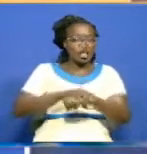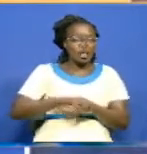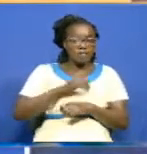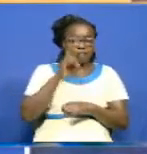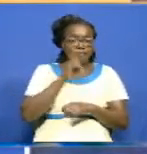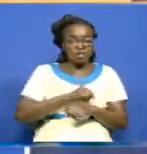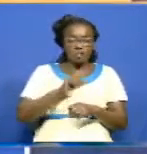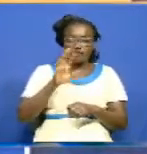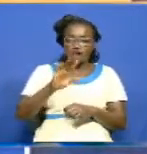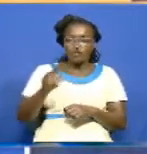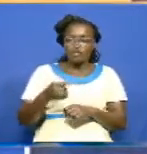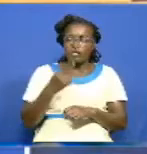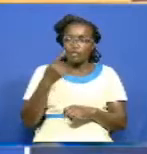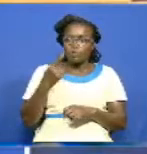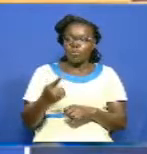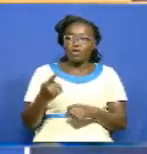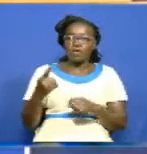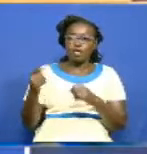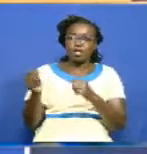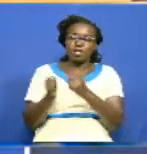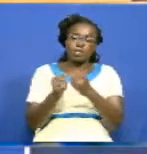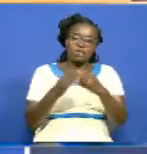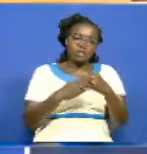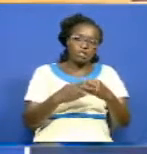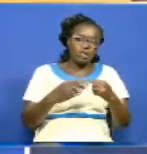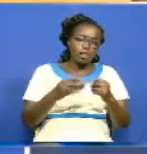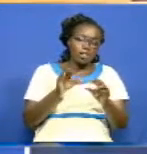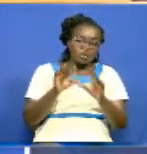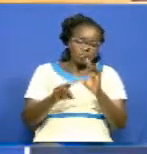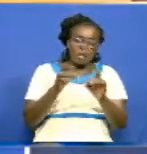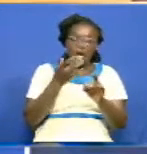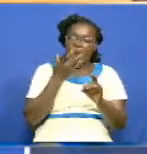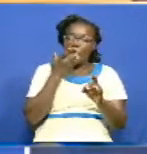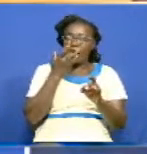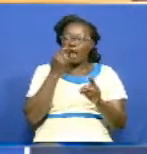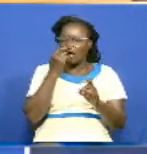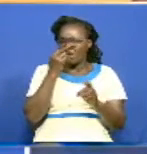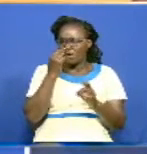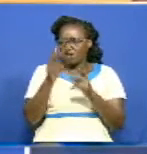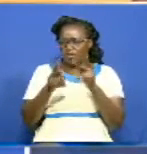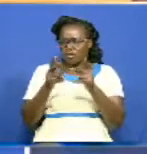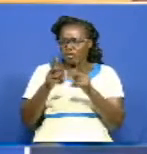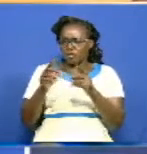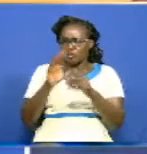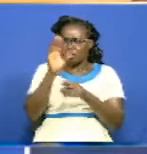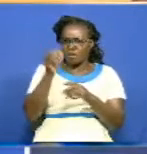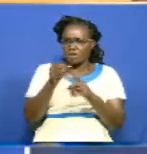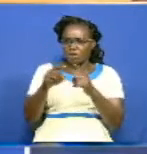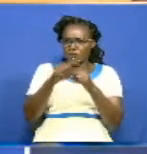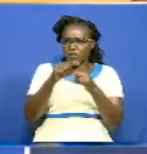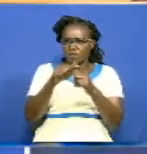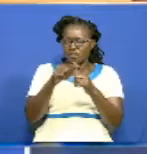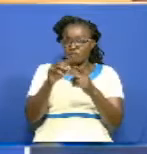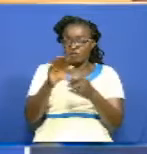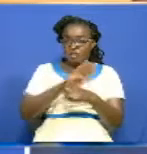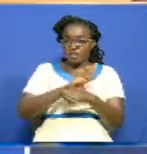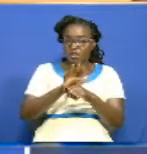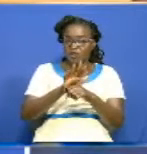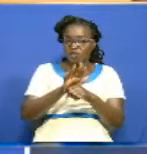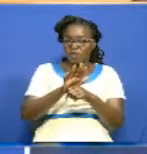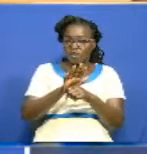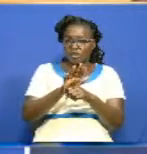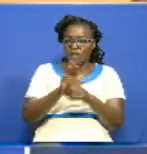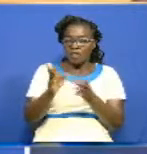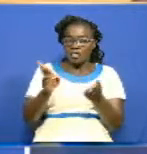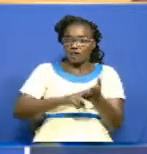from 5,119 samples tested. This representing a 22% positivity rate, the highest to be recorded